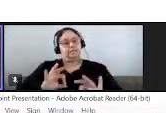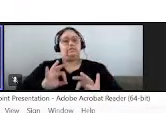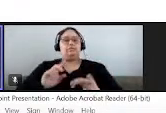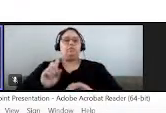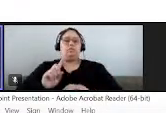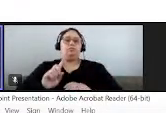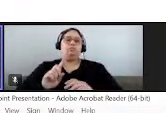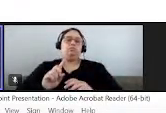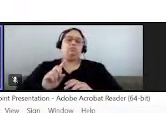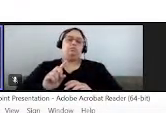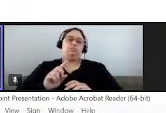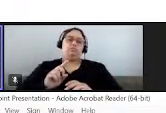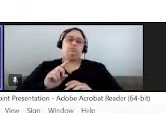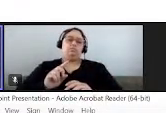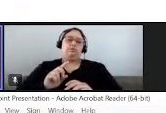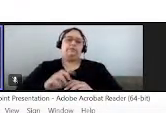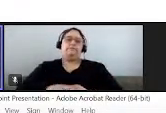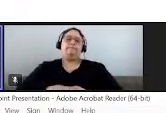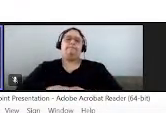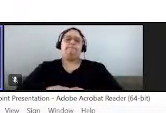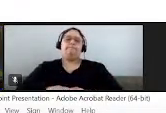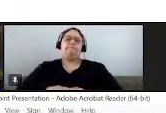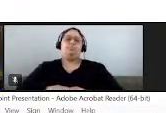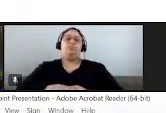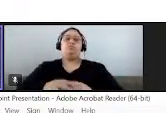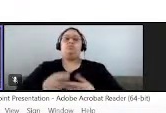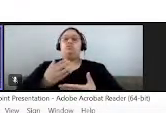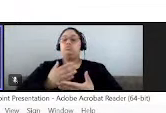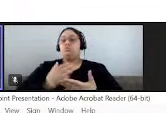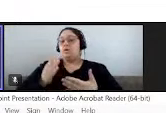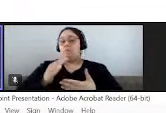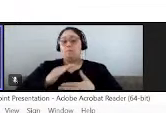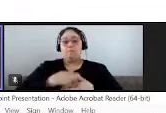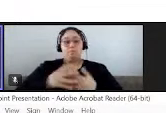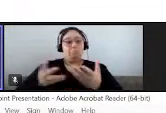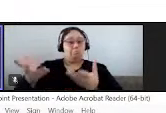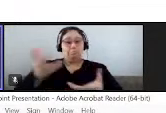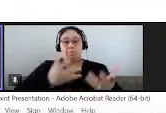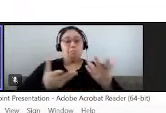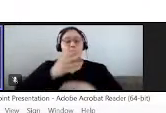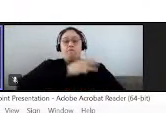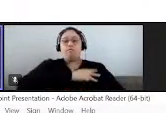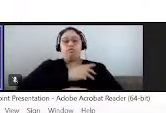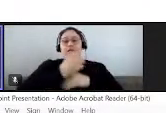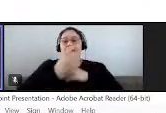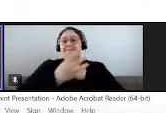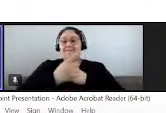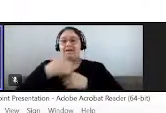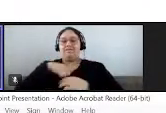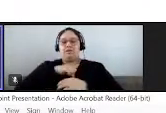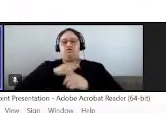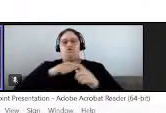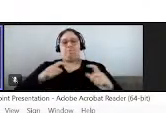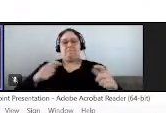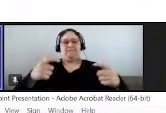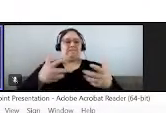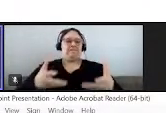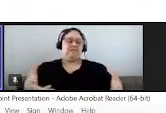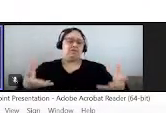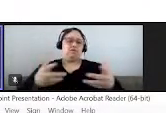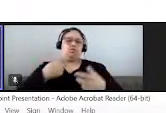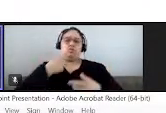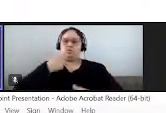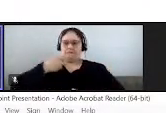case. So somewhere, somehow also, to what an extent can the officials advise the committee members